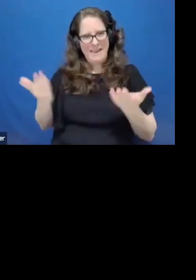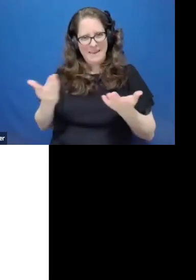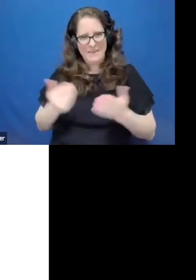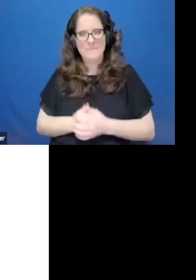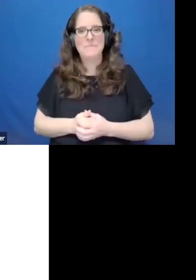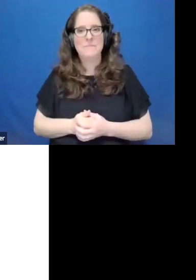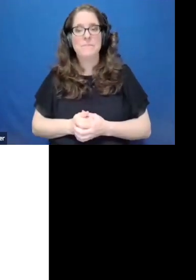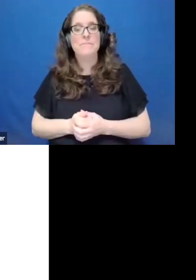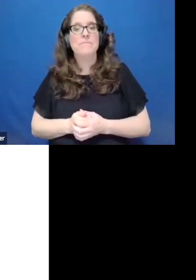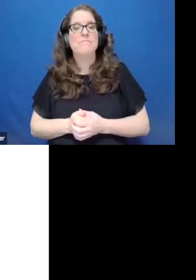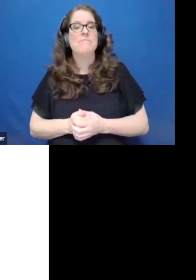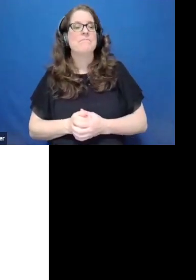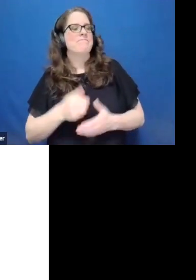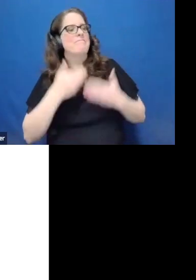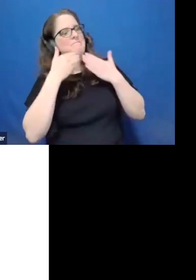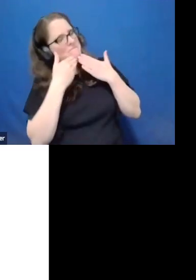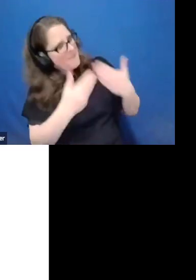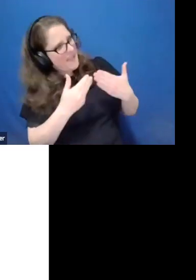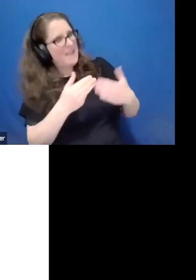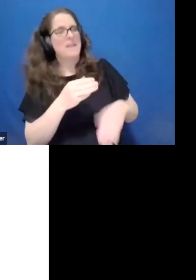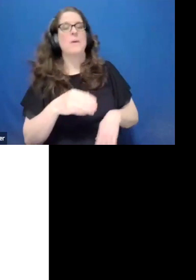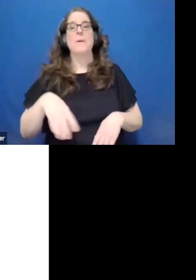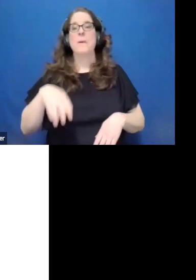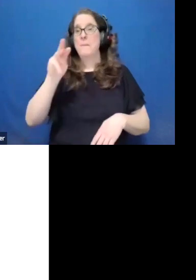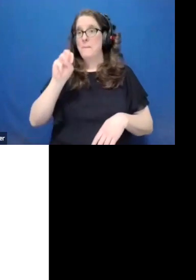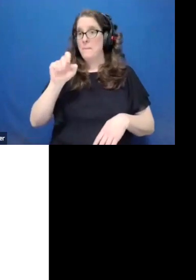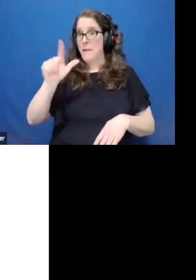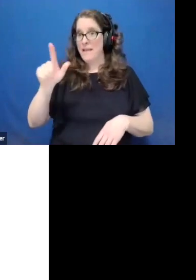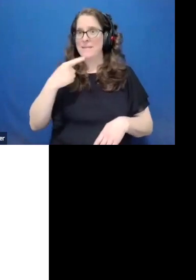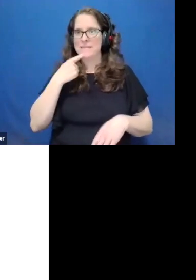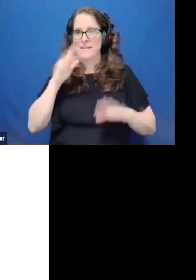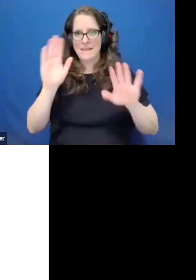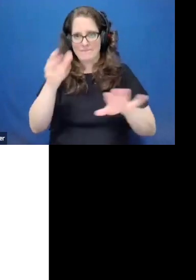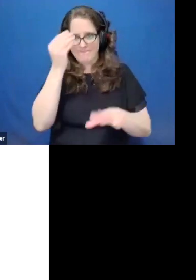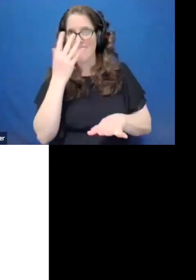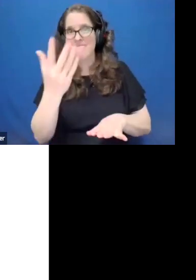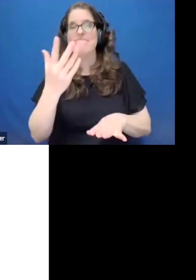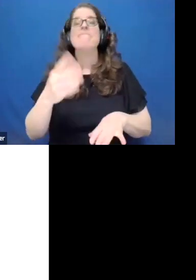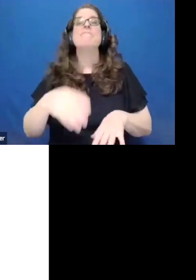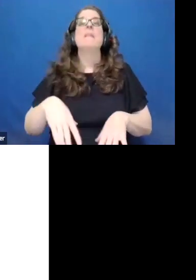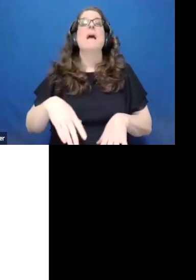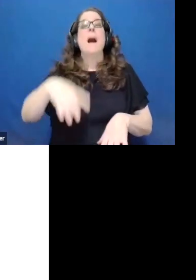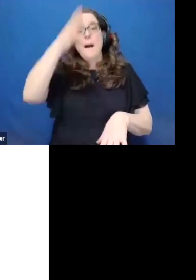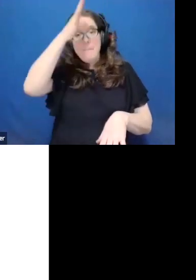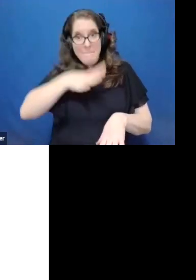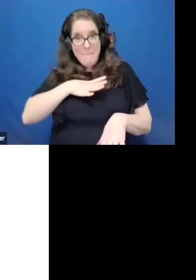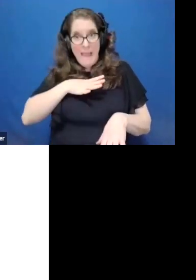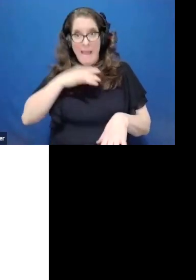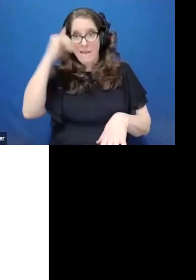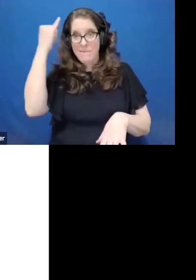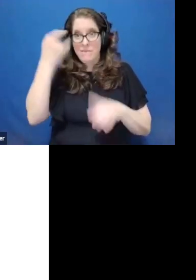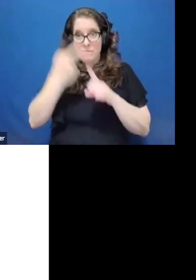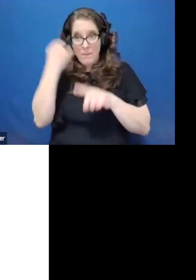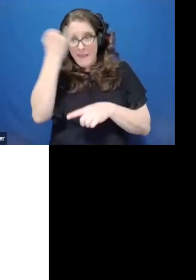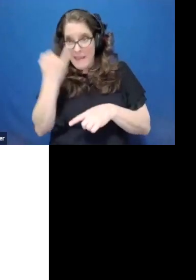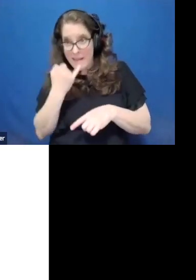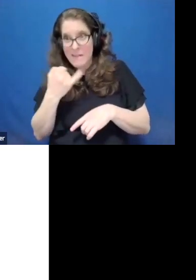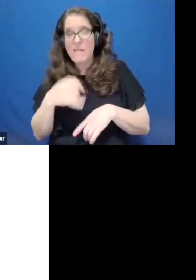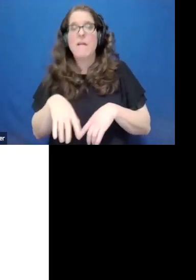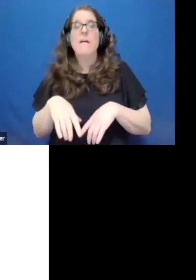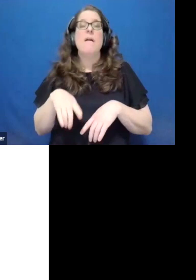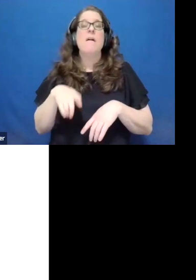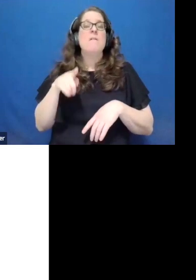man was on his deathbed, and he was fading fast. But suddenly he smelled his